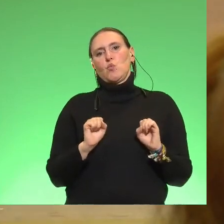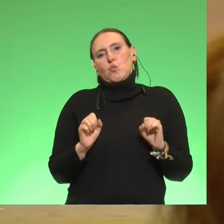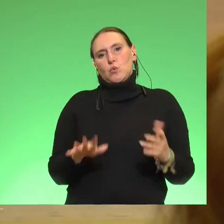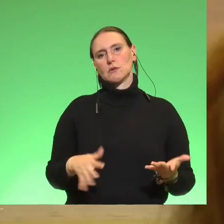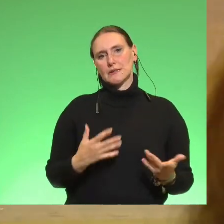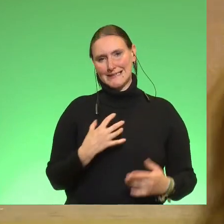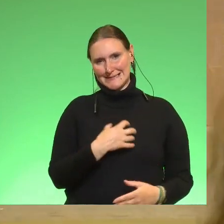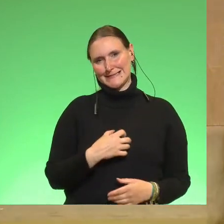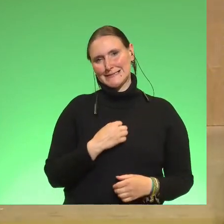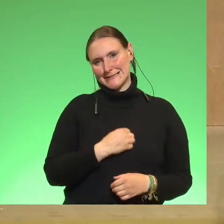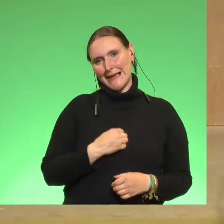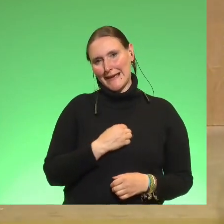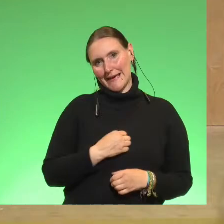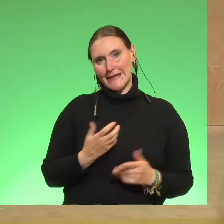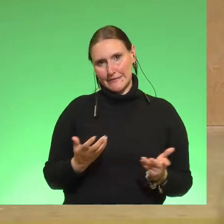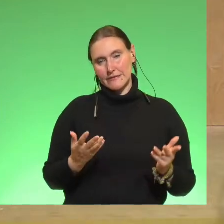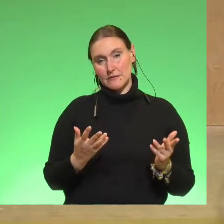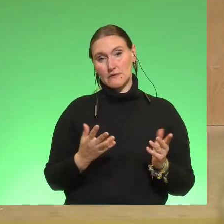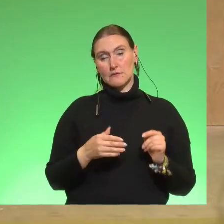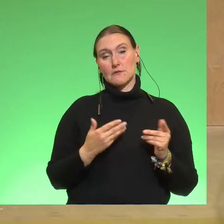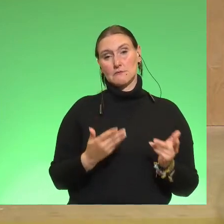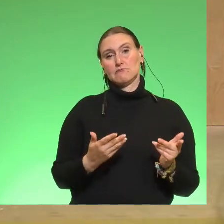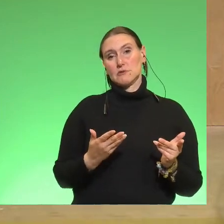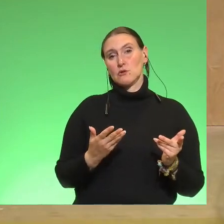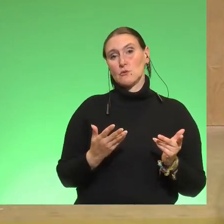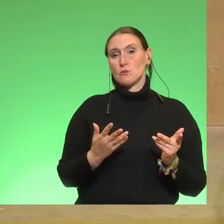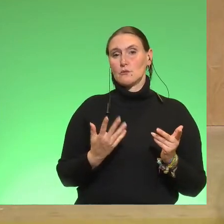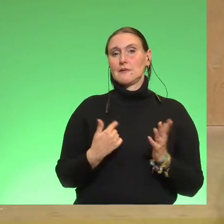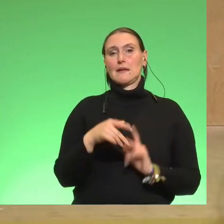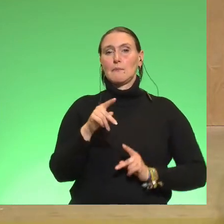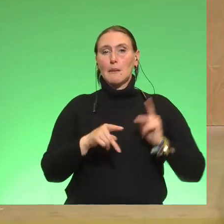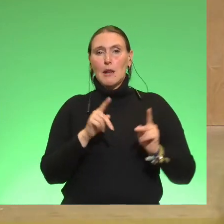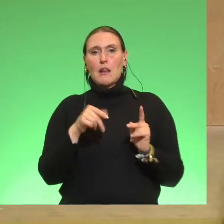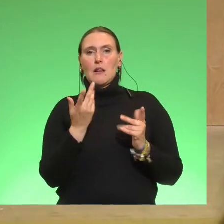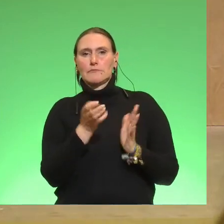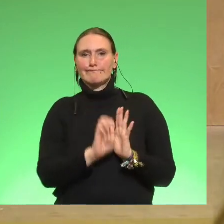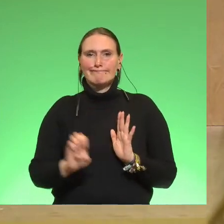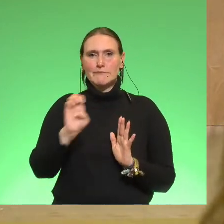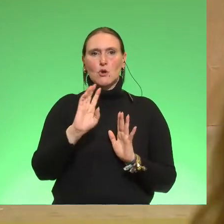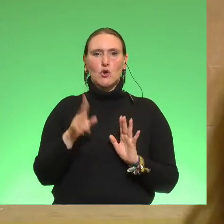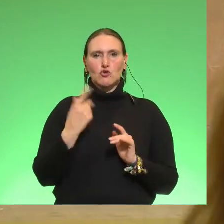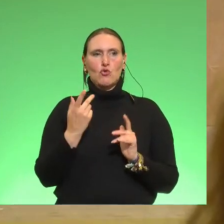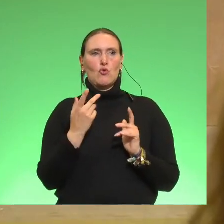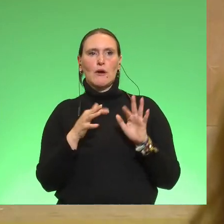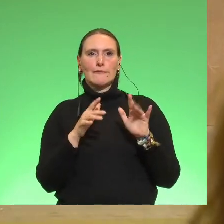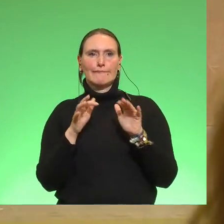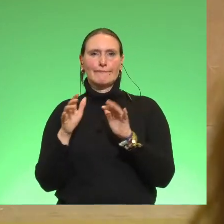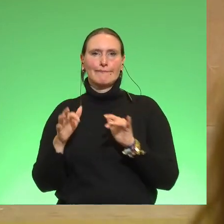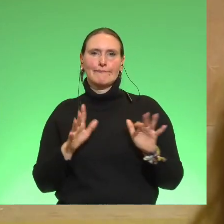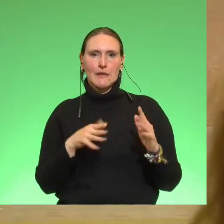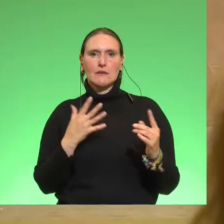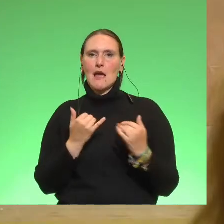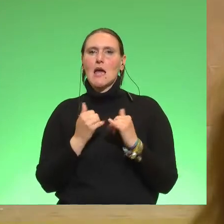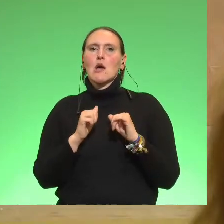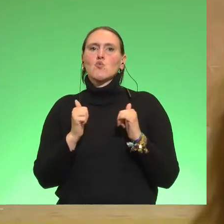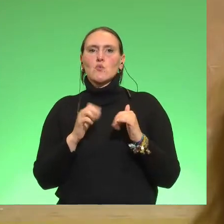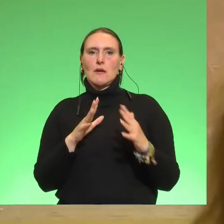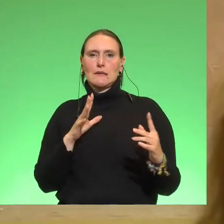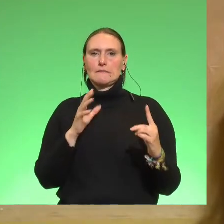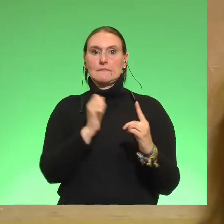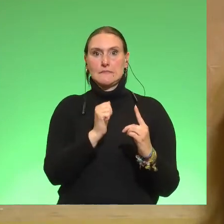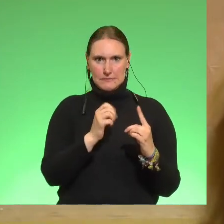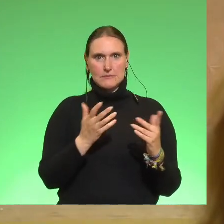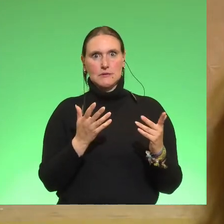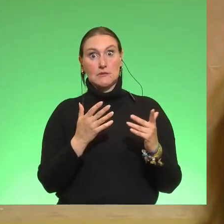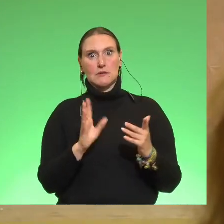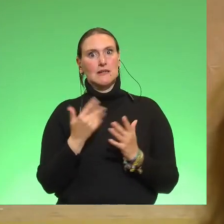in our European context, some soul searching to see how we do that in the future. If that's an answer to your question.